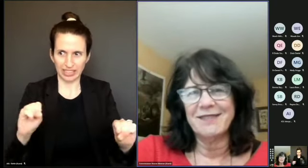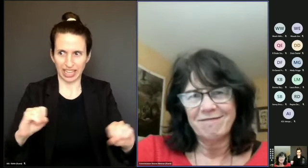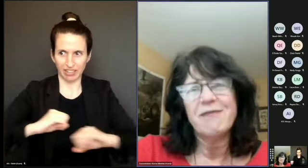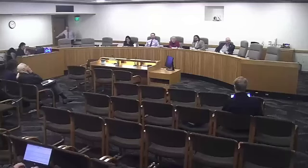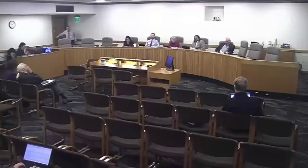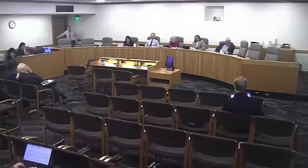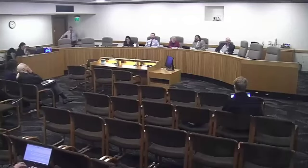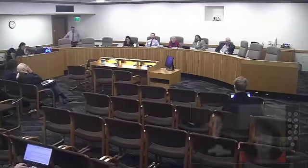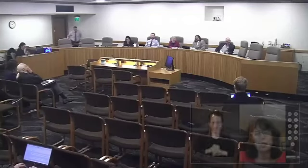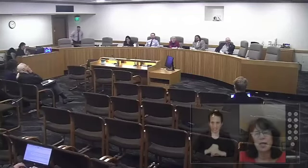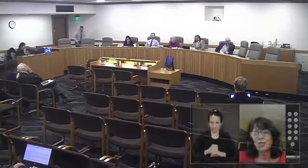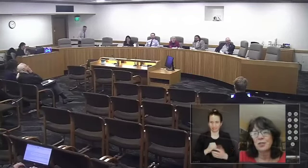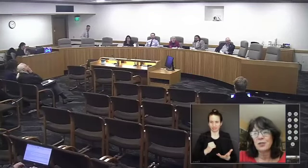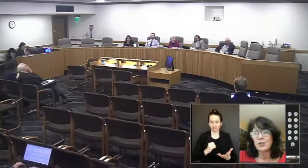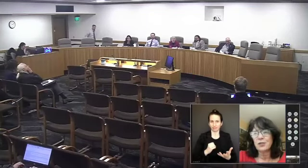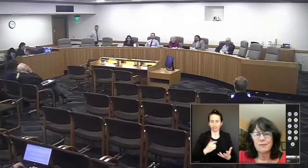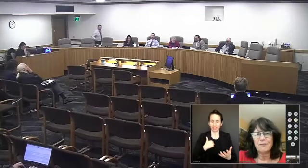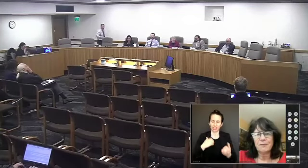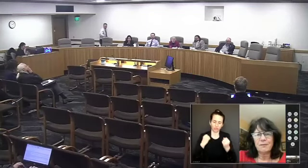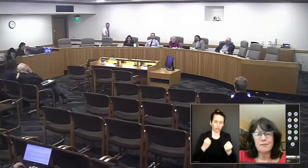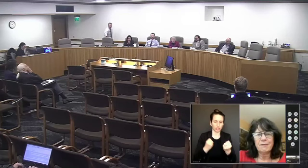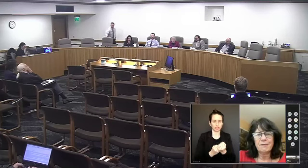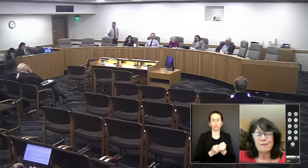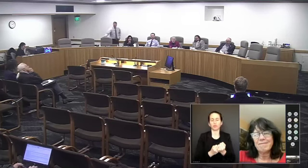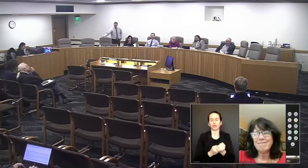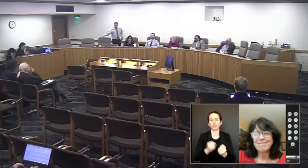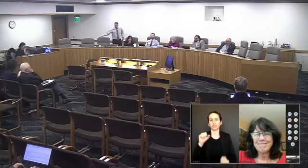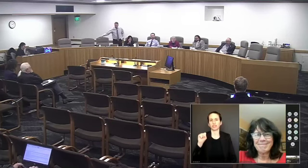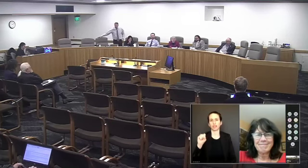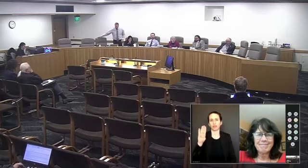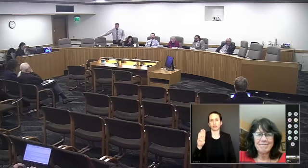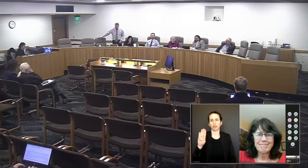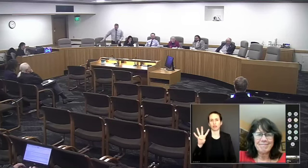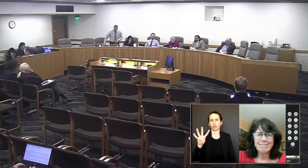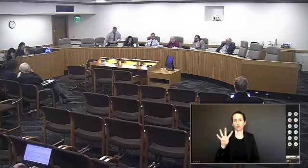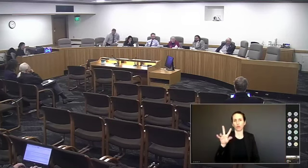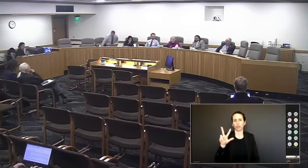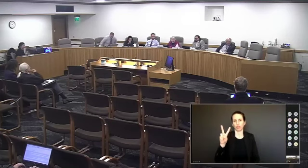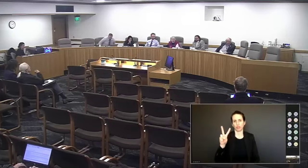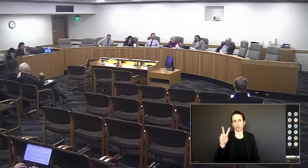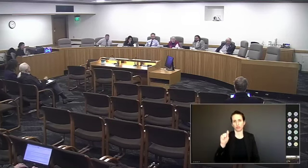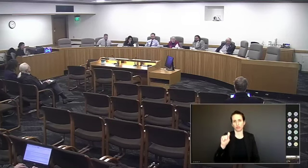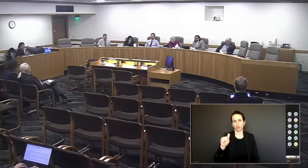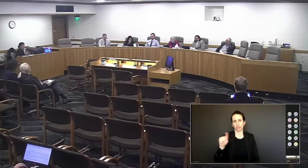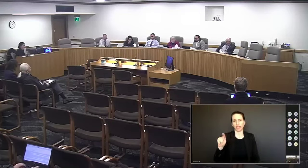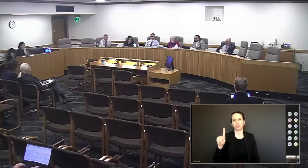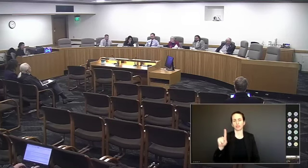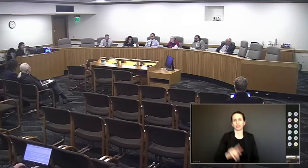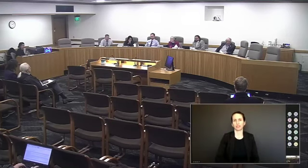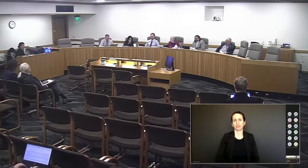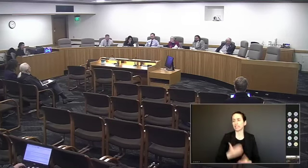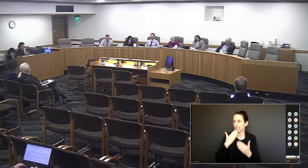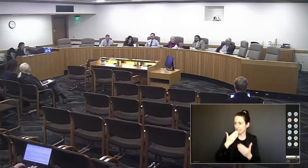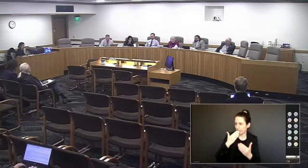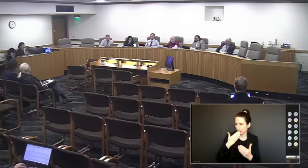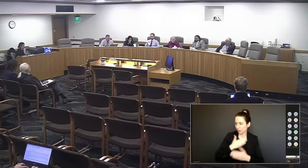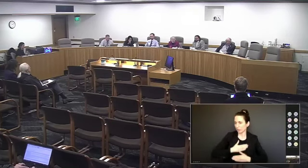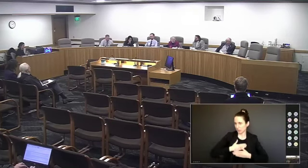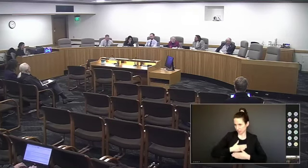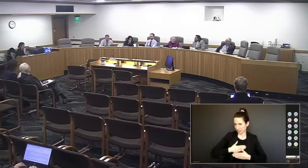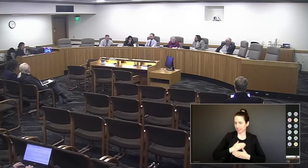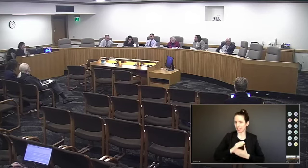432-1. Thank you so much. Thank you so much, Commissioner Myron. Much appreciated. I do believe we'll be able to get through the rest